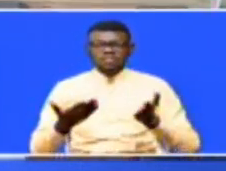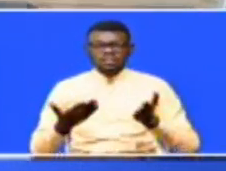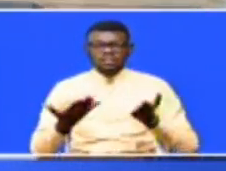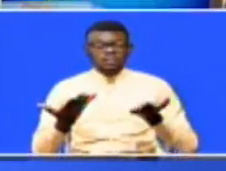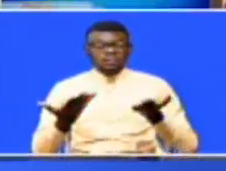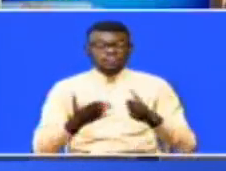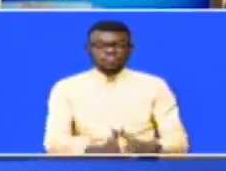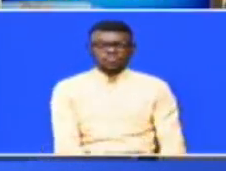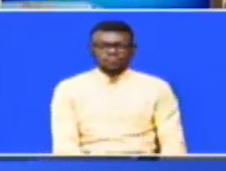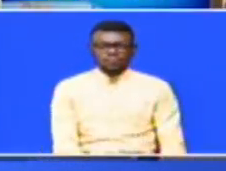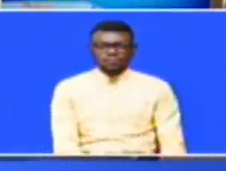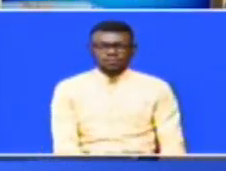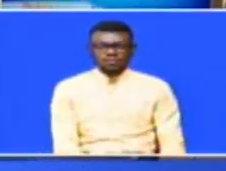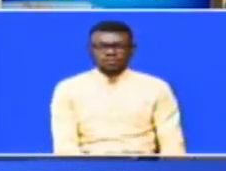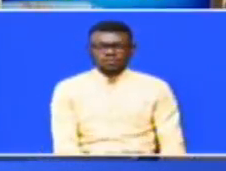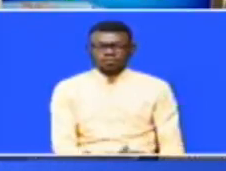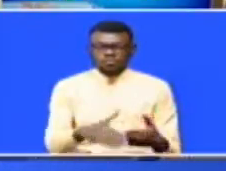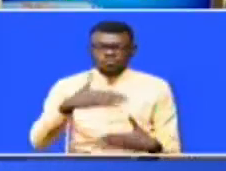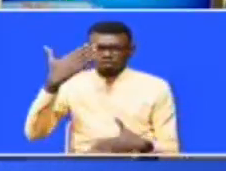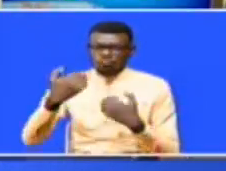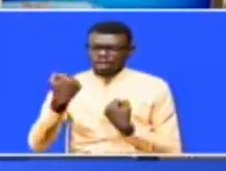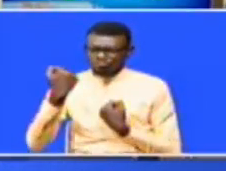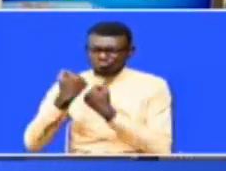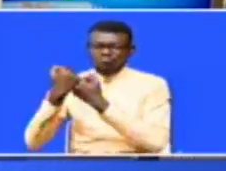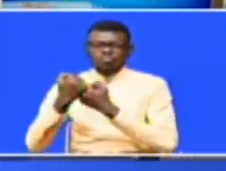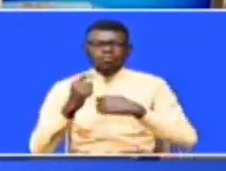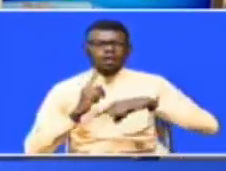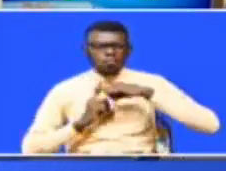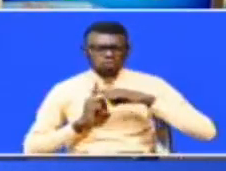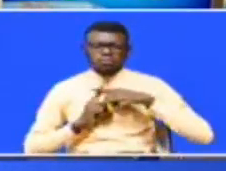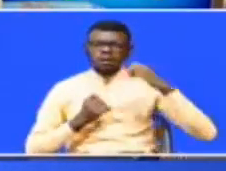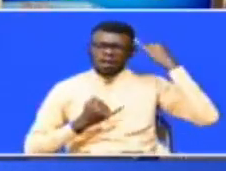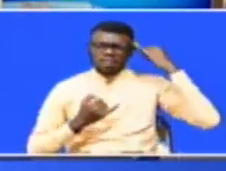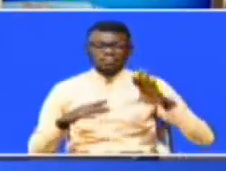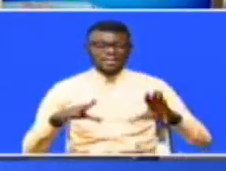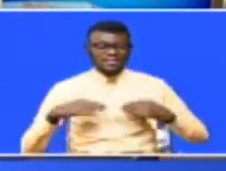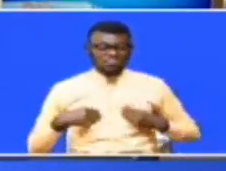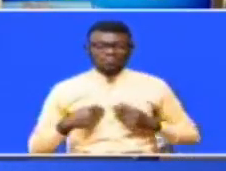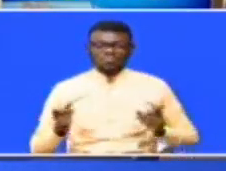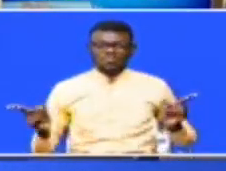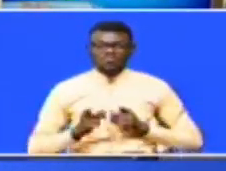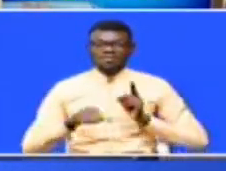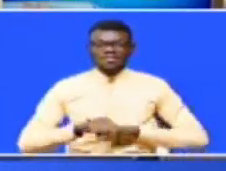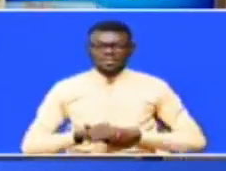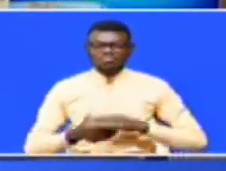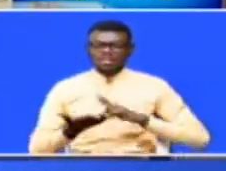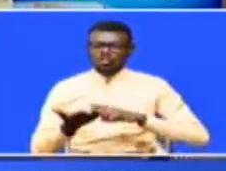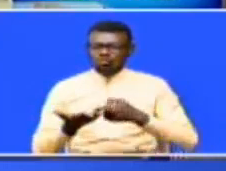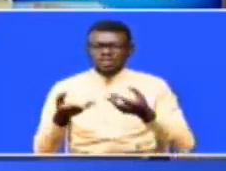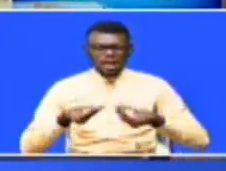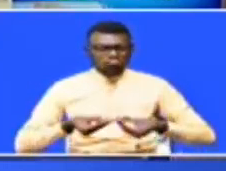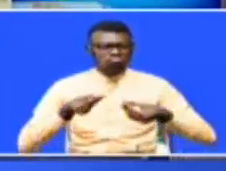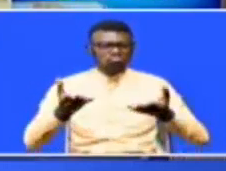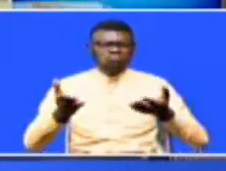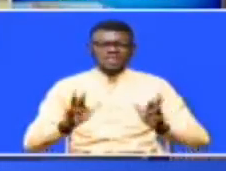chuo hicho. The university was very supportive and very positive about this, and within a very short time the resources are available